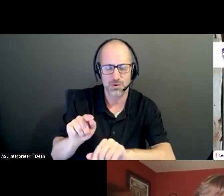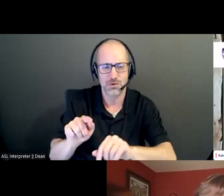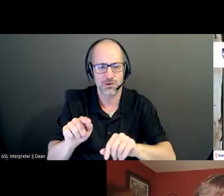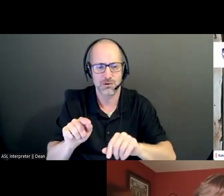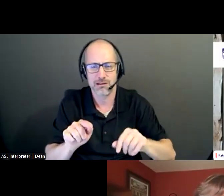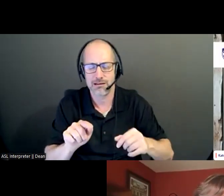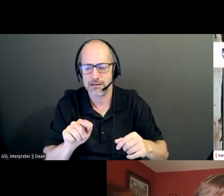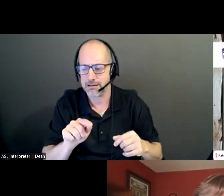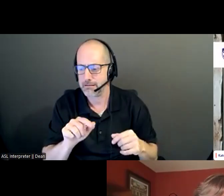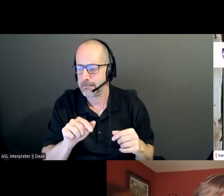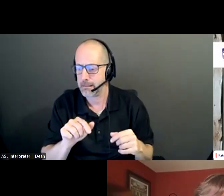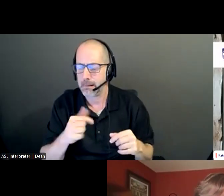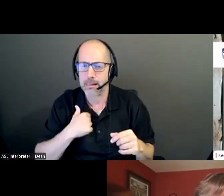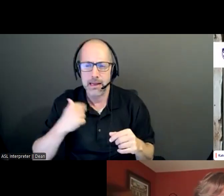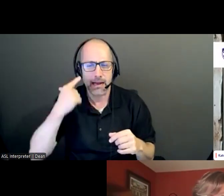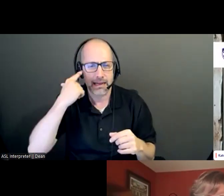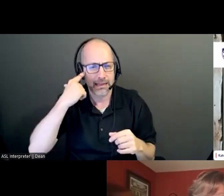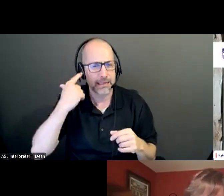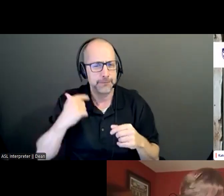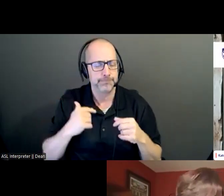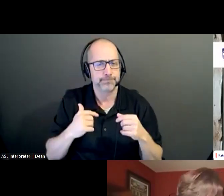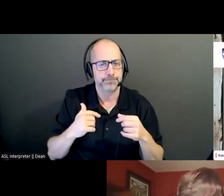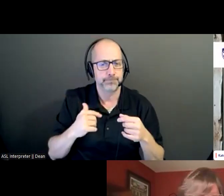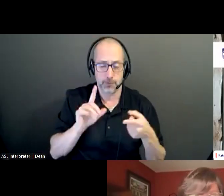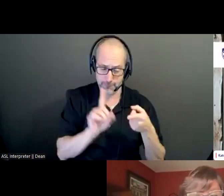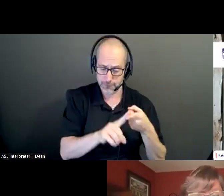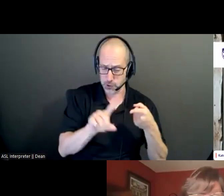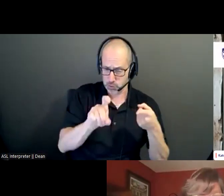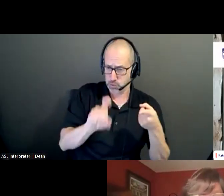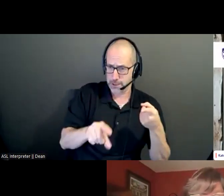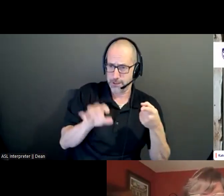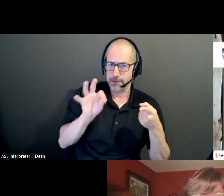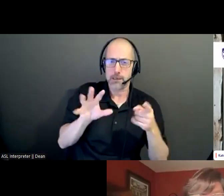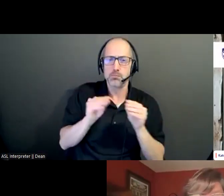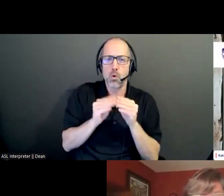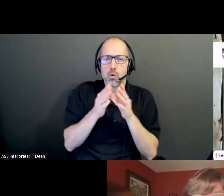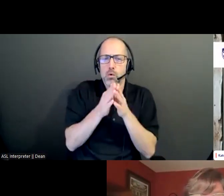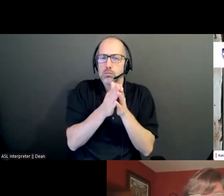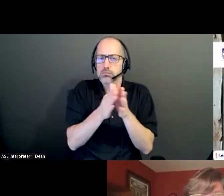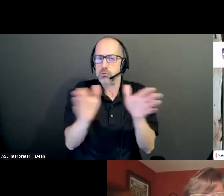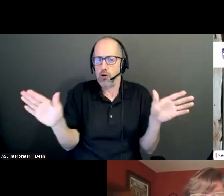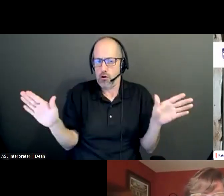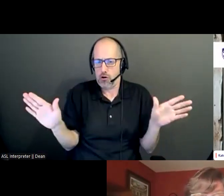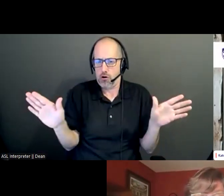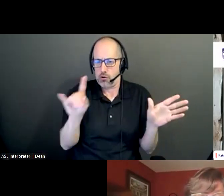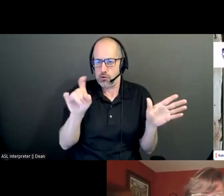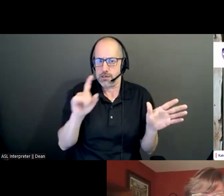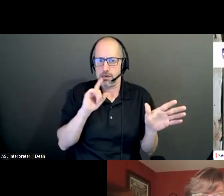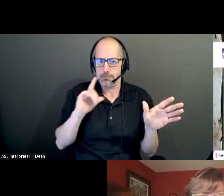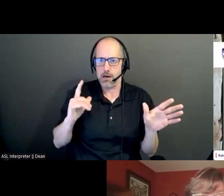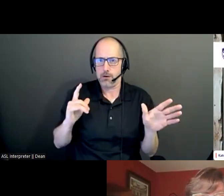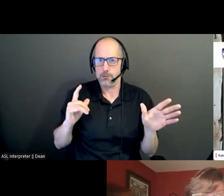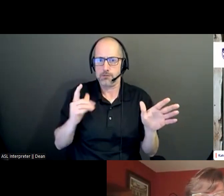box. I think maybe what I want to start with is a kind of broader question about integration